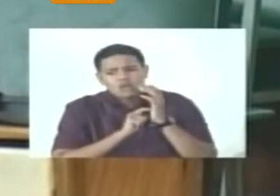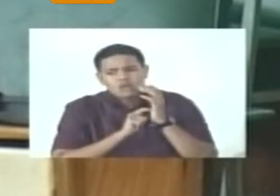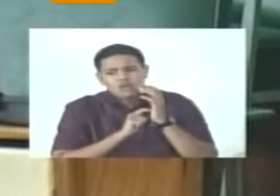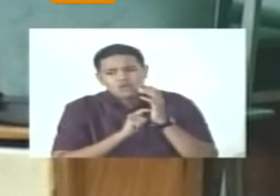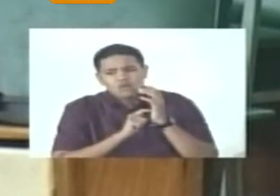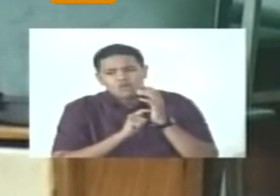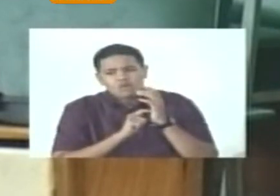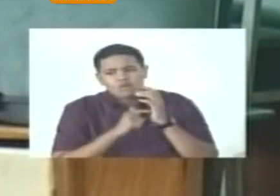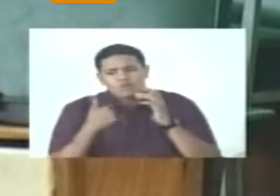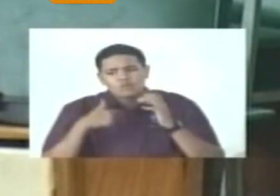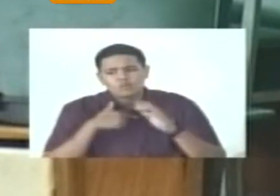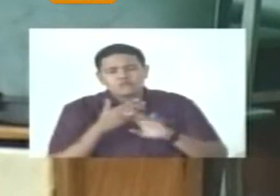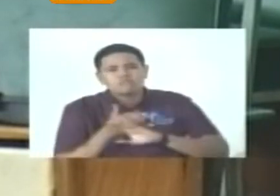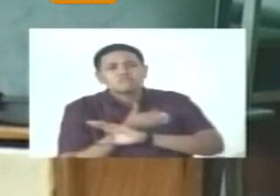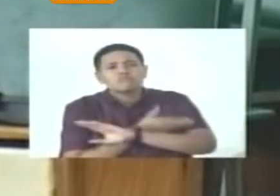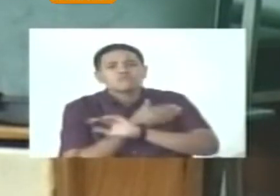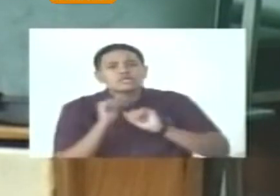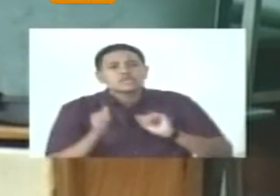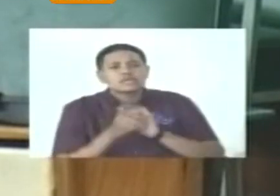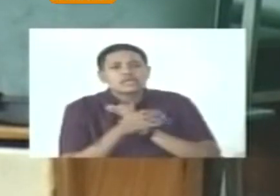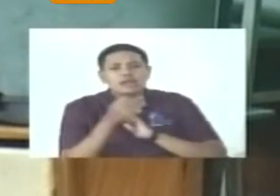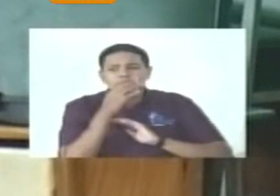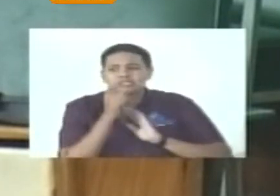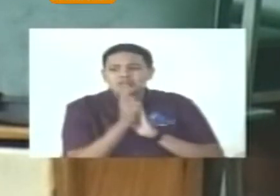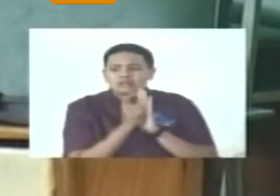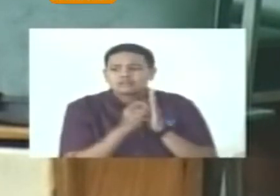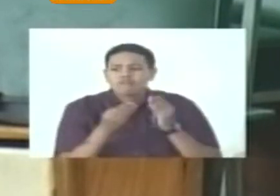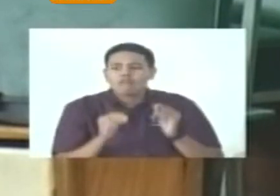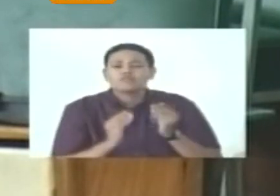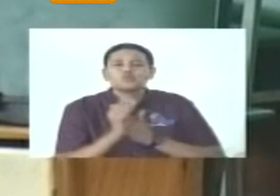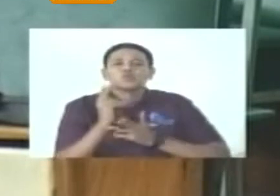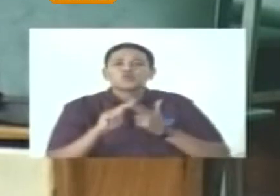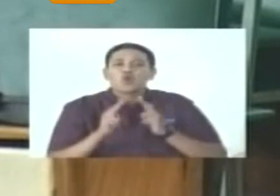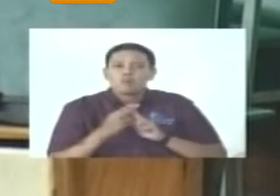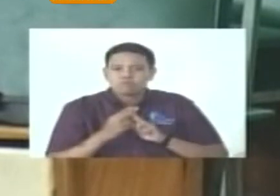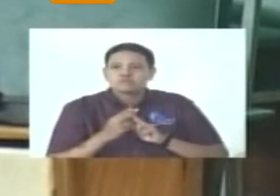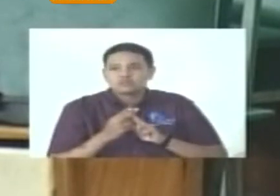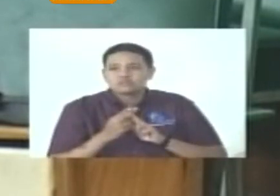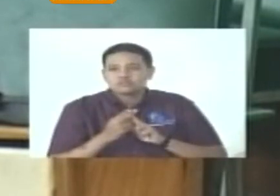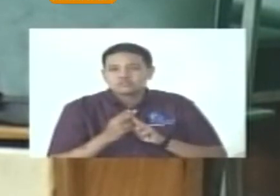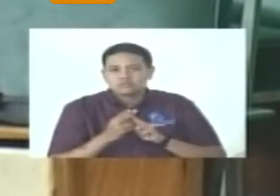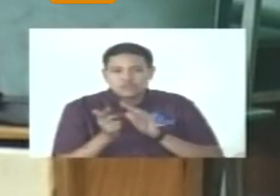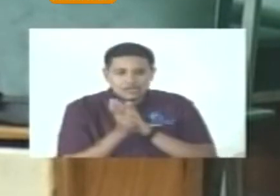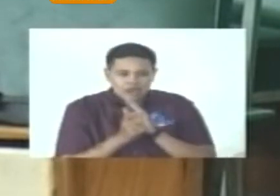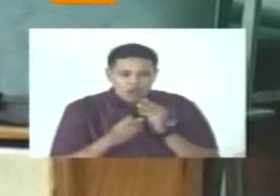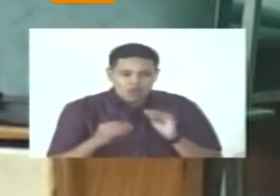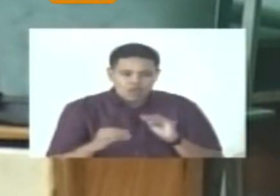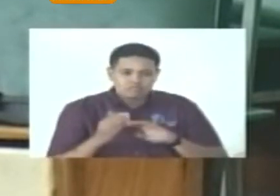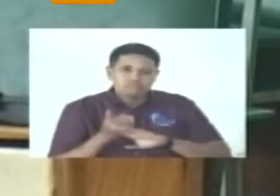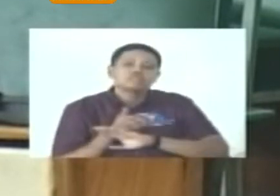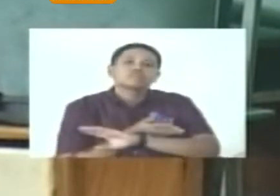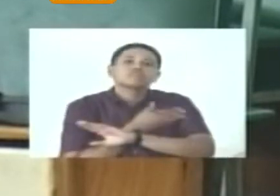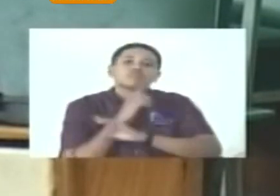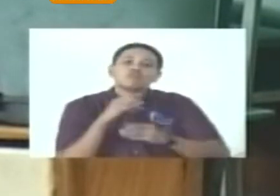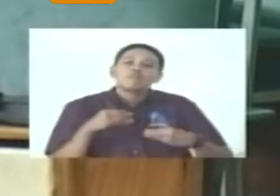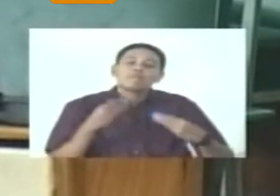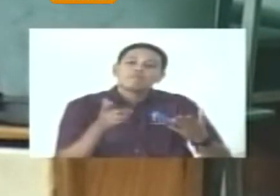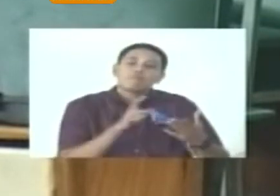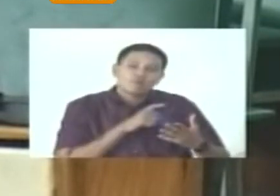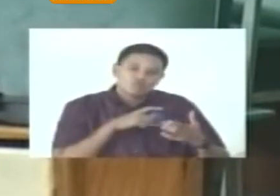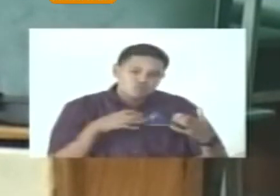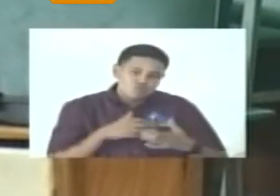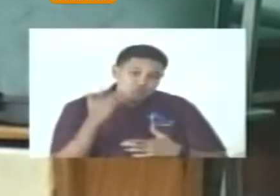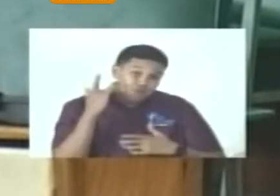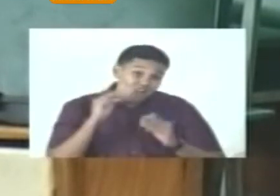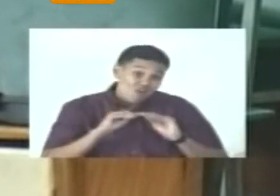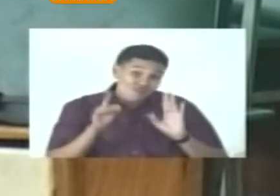the capacity of the legal office, well, by way of numbers of the legal officers that have been provided to the police force, because obviously